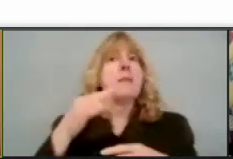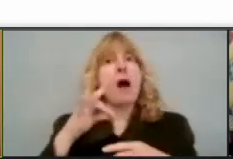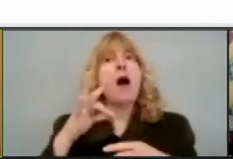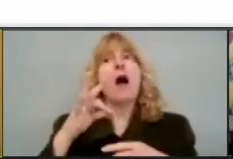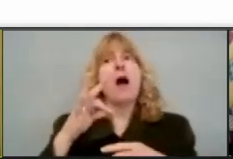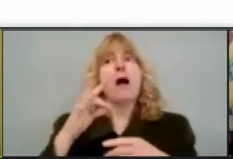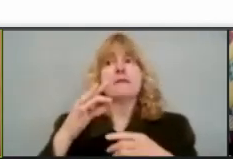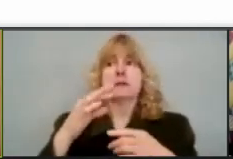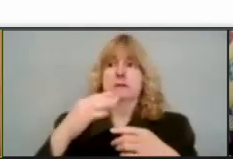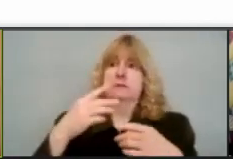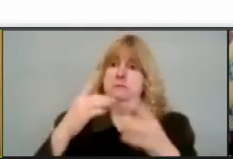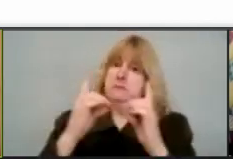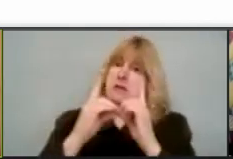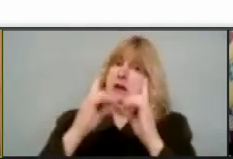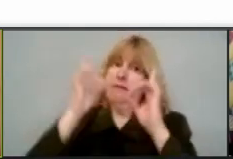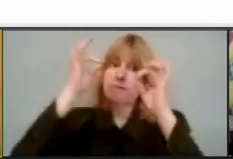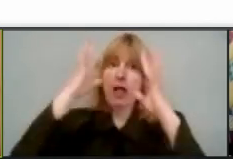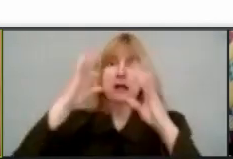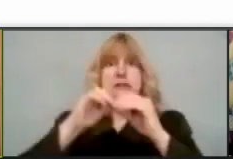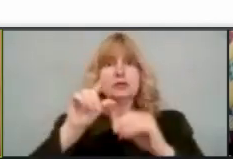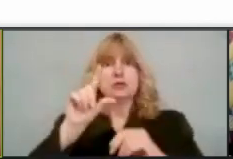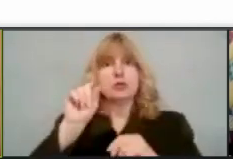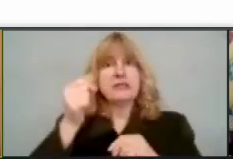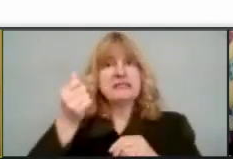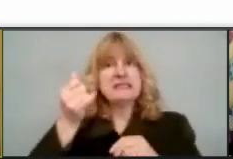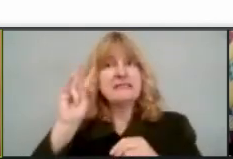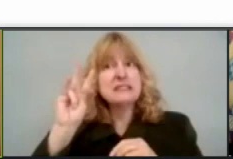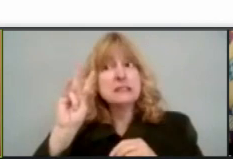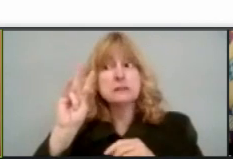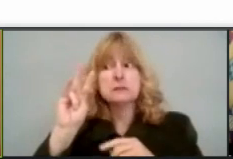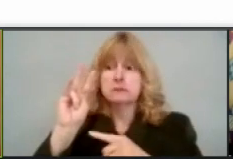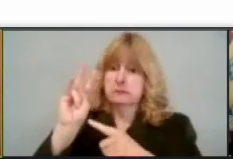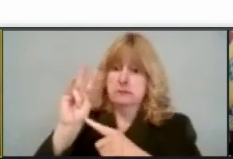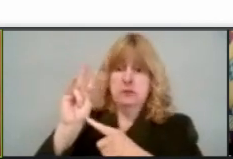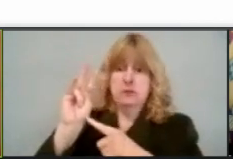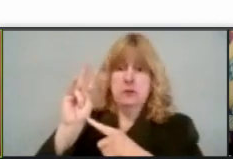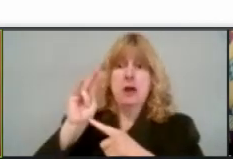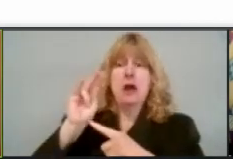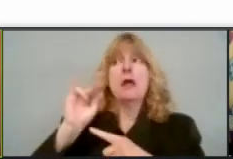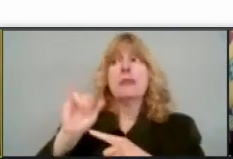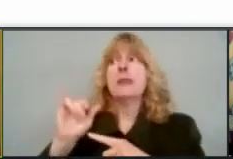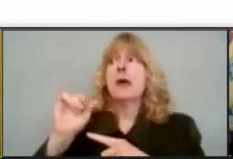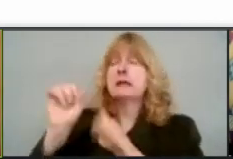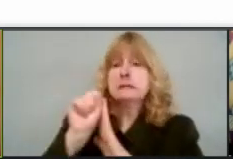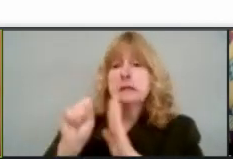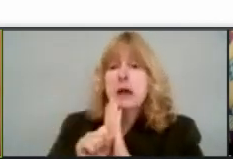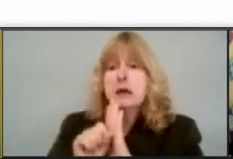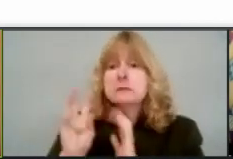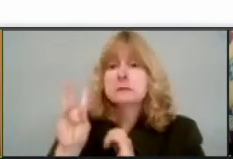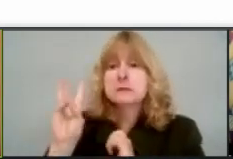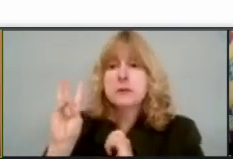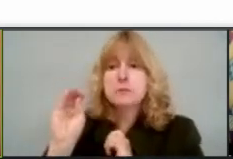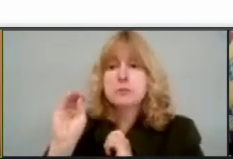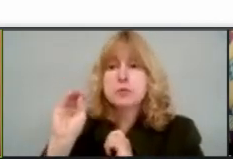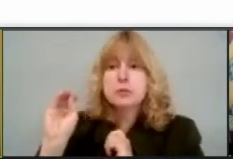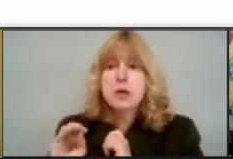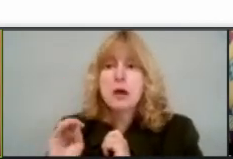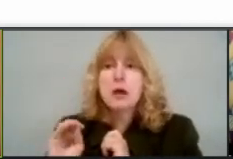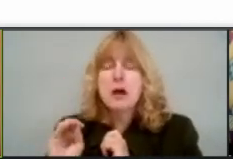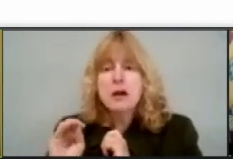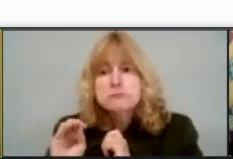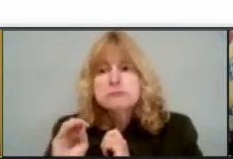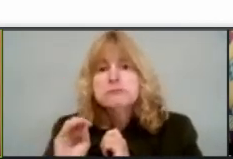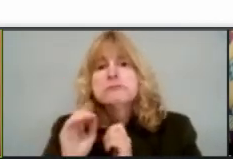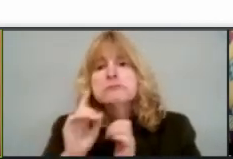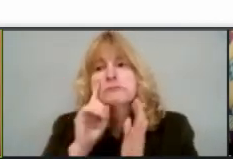2017. Now, the rate of that with the state is about 6%. So that was an identifying thing